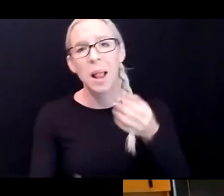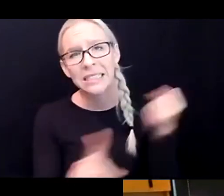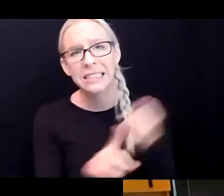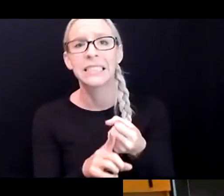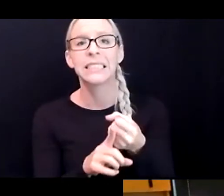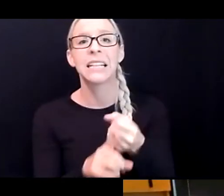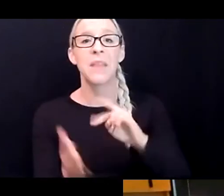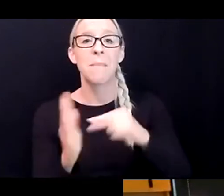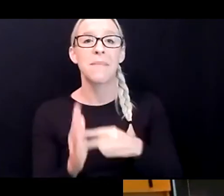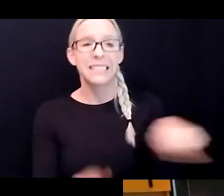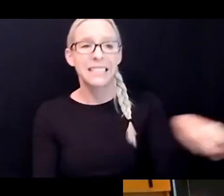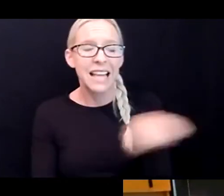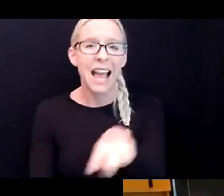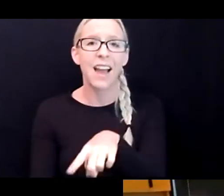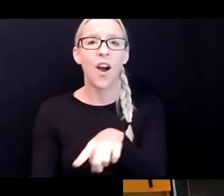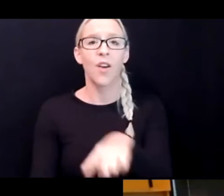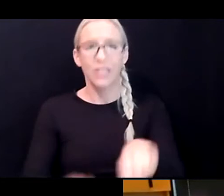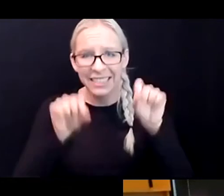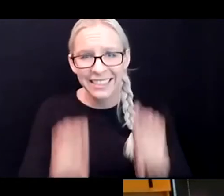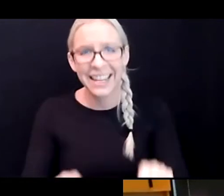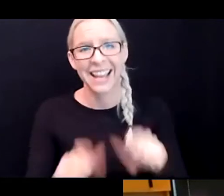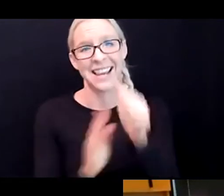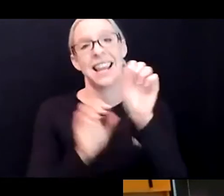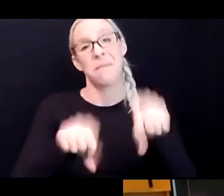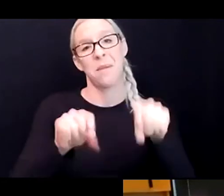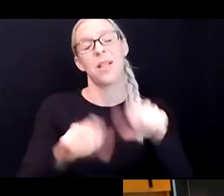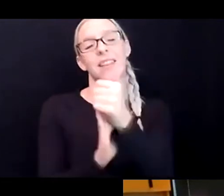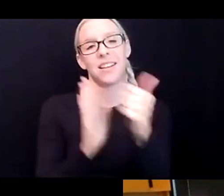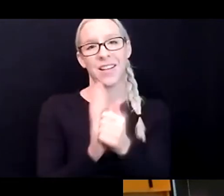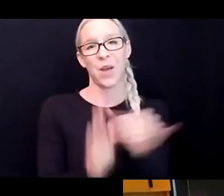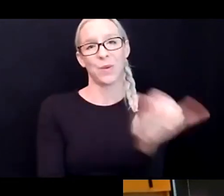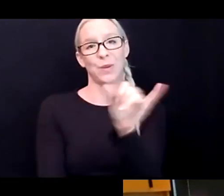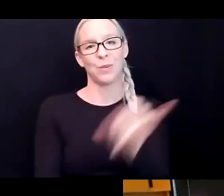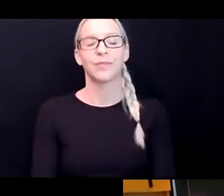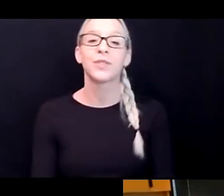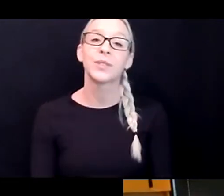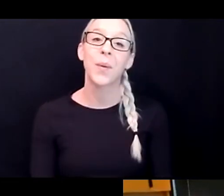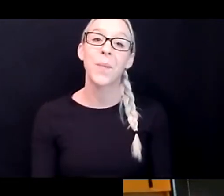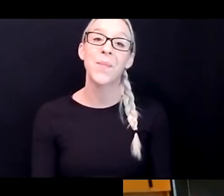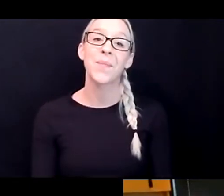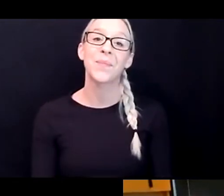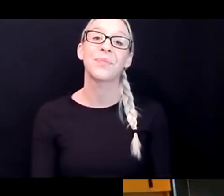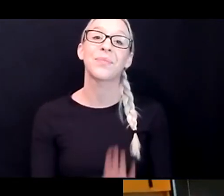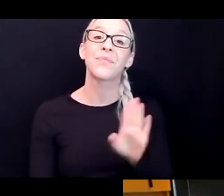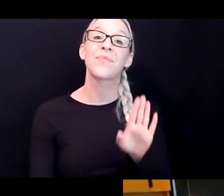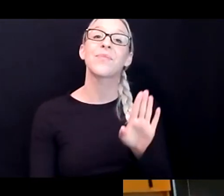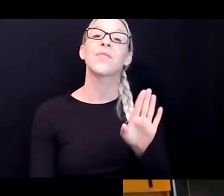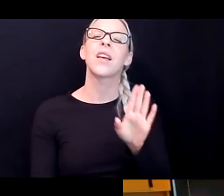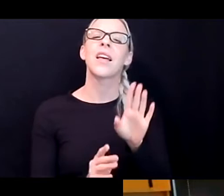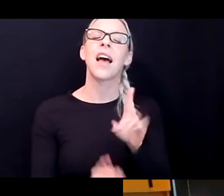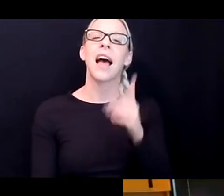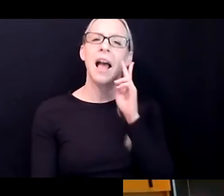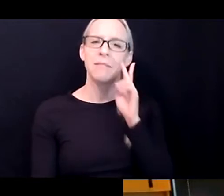account. So seeing a lot of other questions that are specific to qualified disability